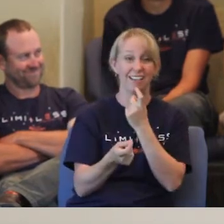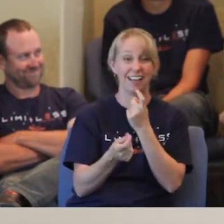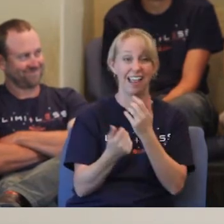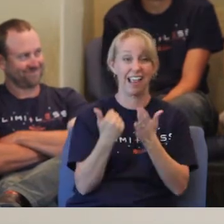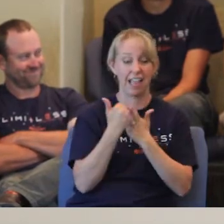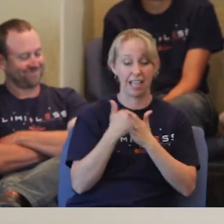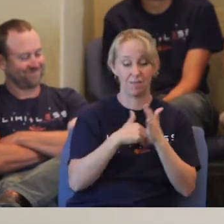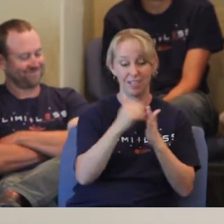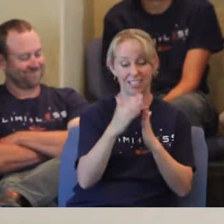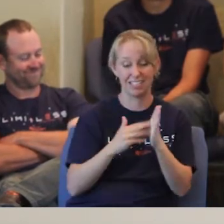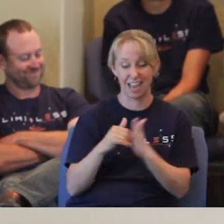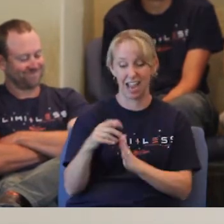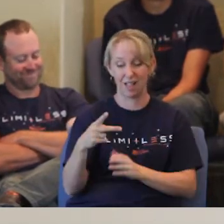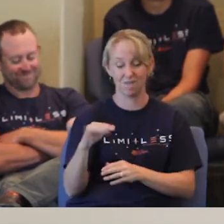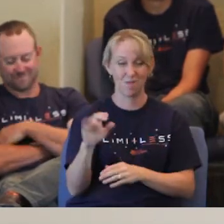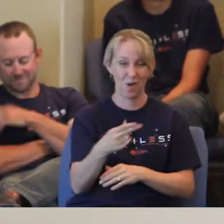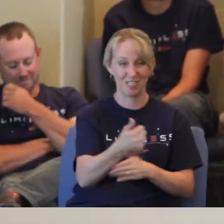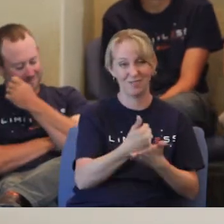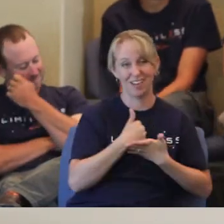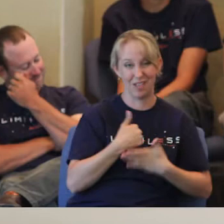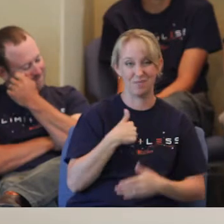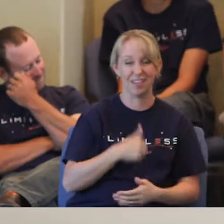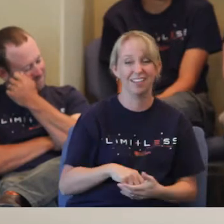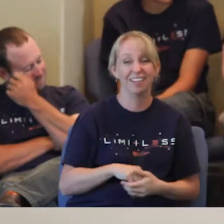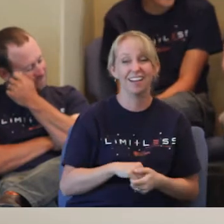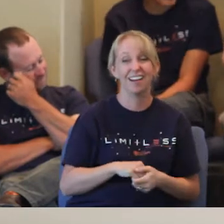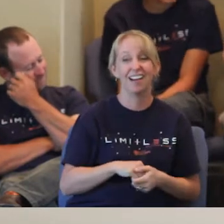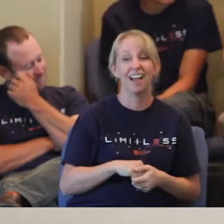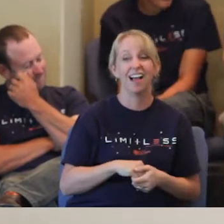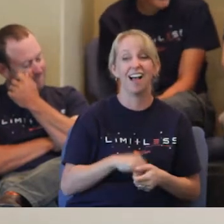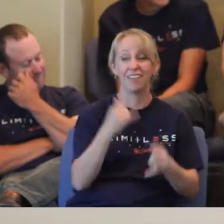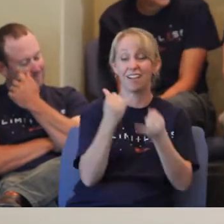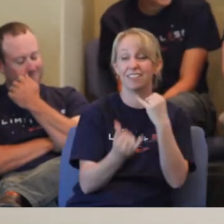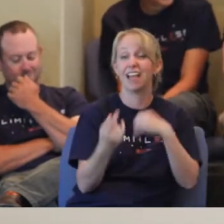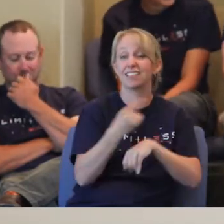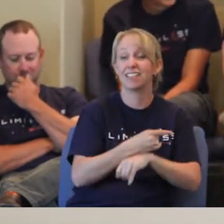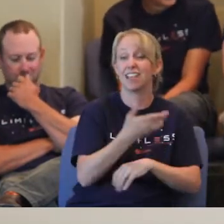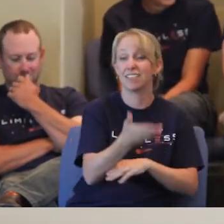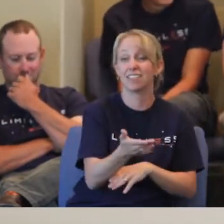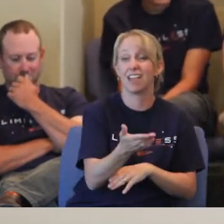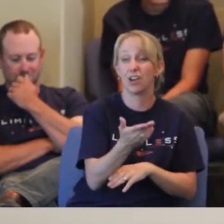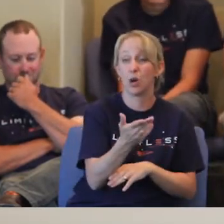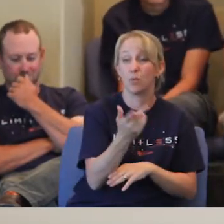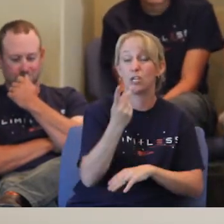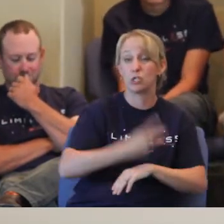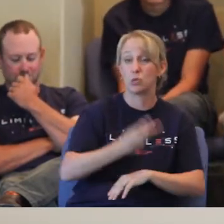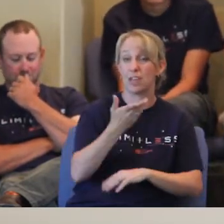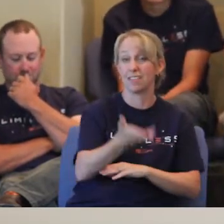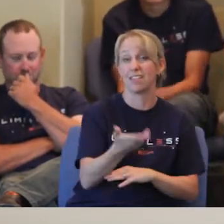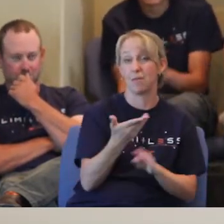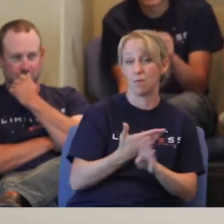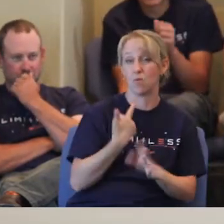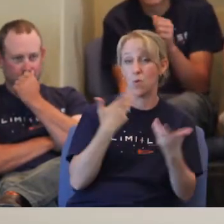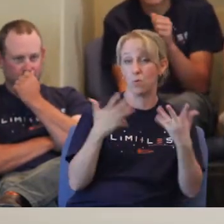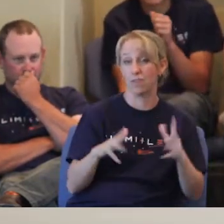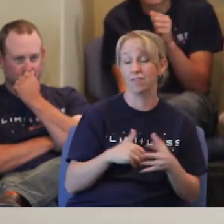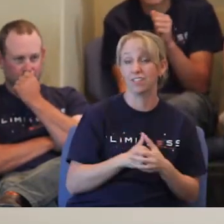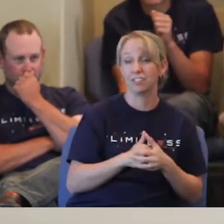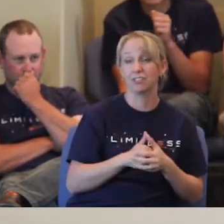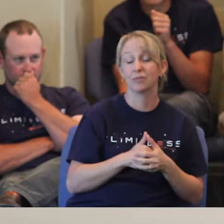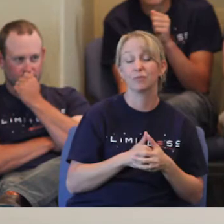porch a bit. And on our final day there, we spent 2 days there before we finished.